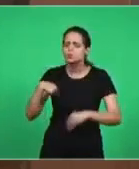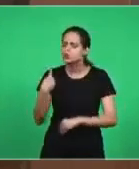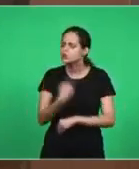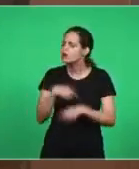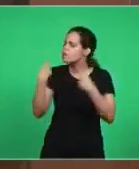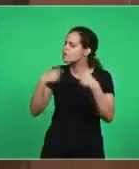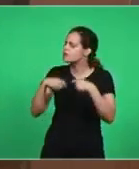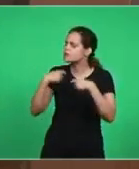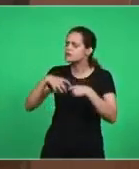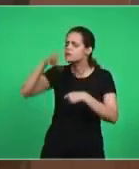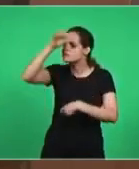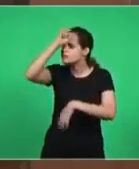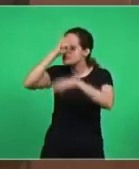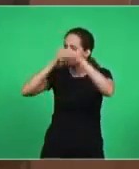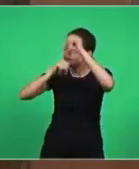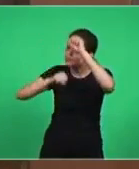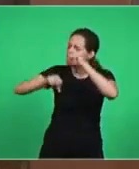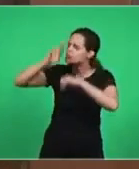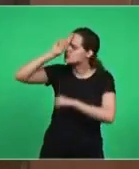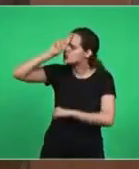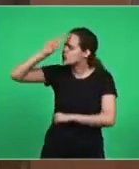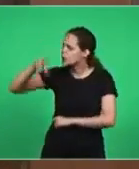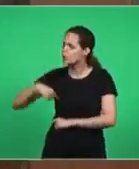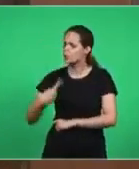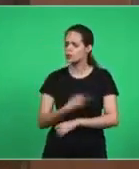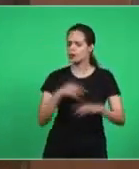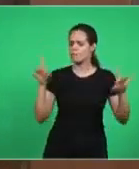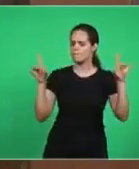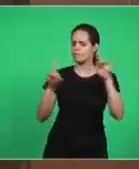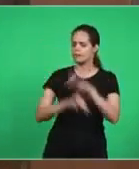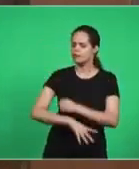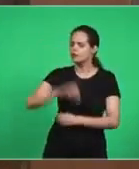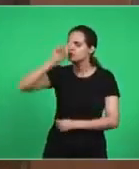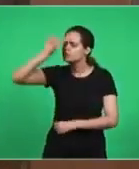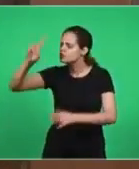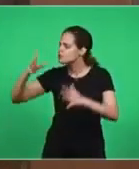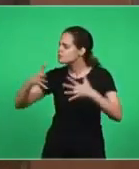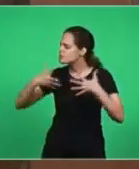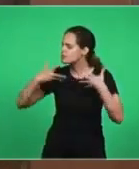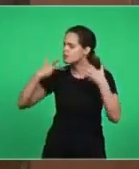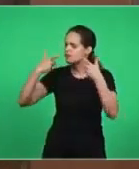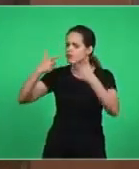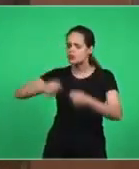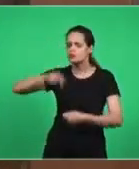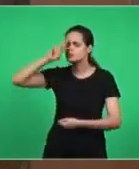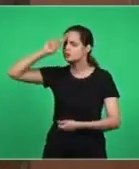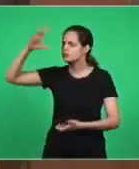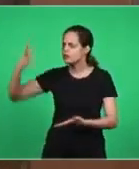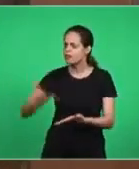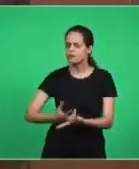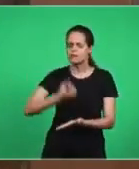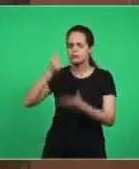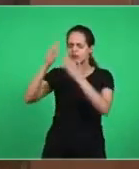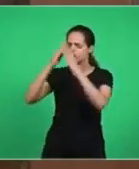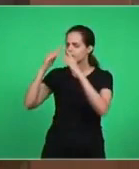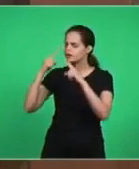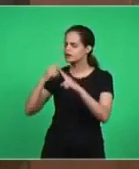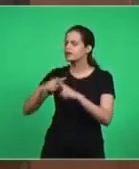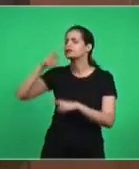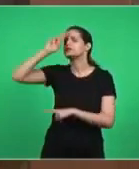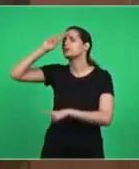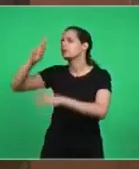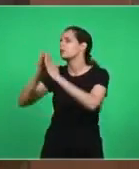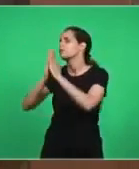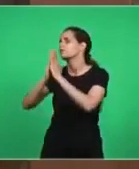And we need to learn from you in order to be ready for that glorious day in which you will be rapturing your